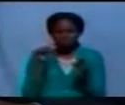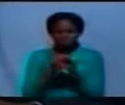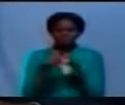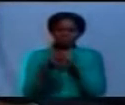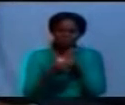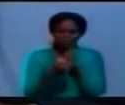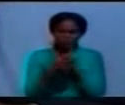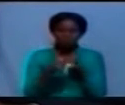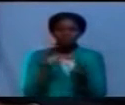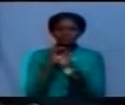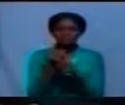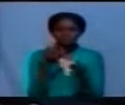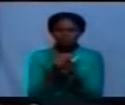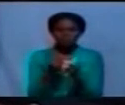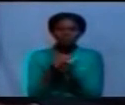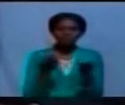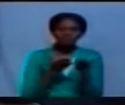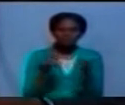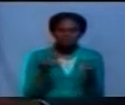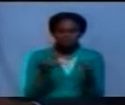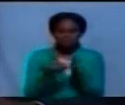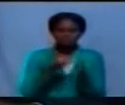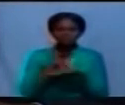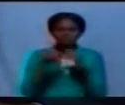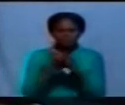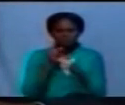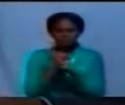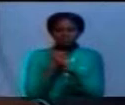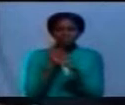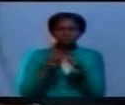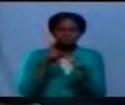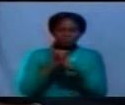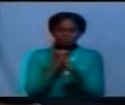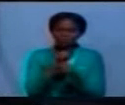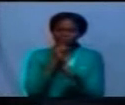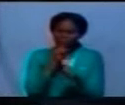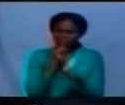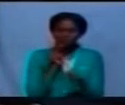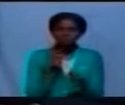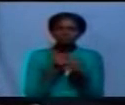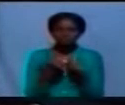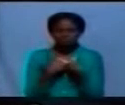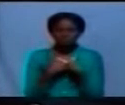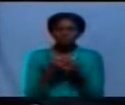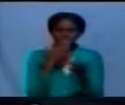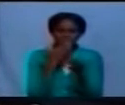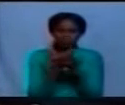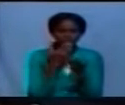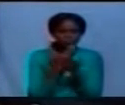banking or financial services stream? And all of us are working collectively to make sure that we develop products that are